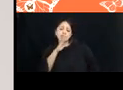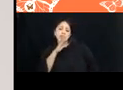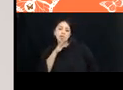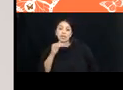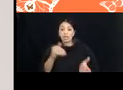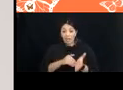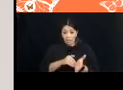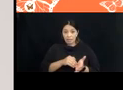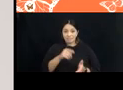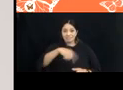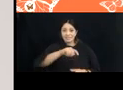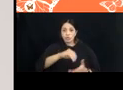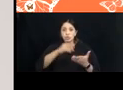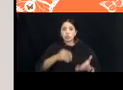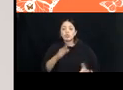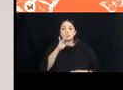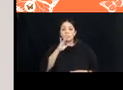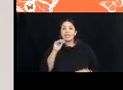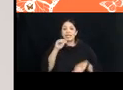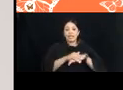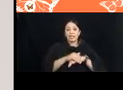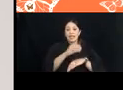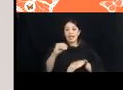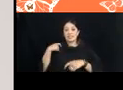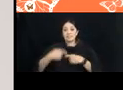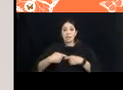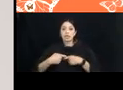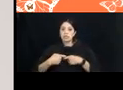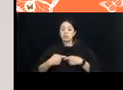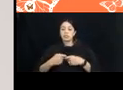speak English and Spanish fluently.